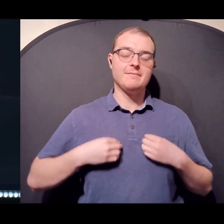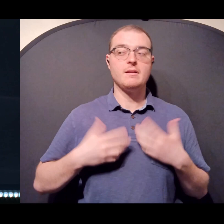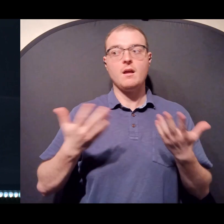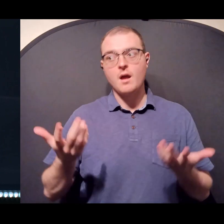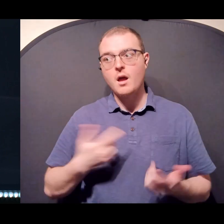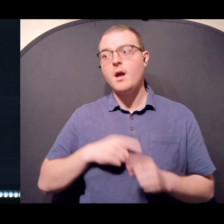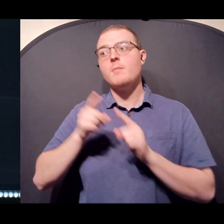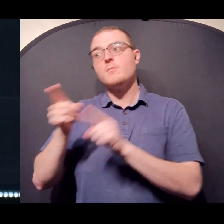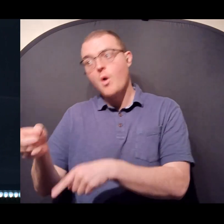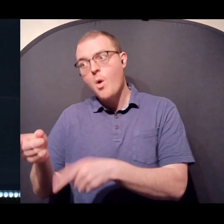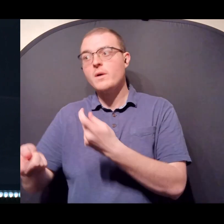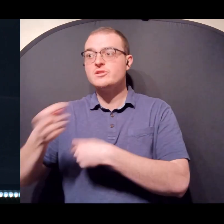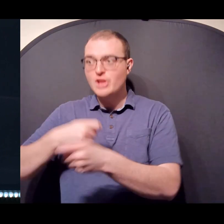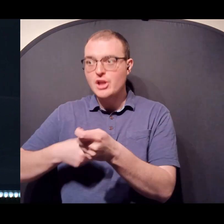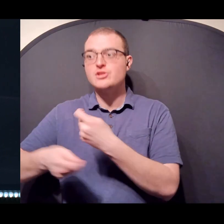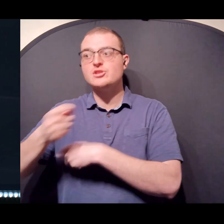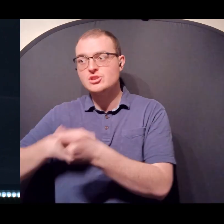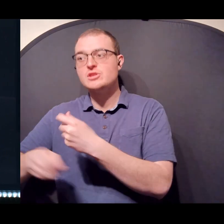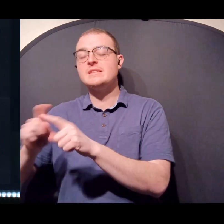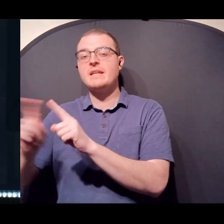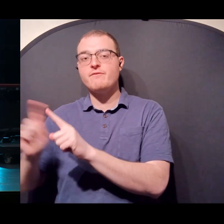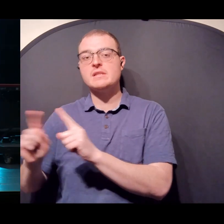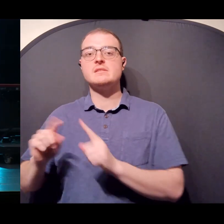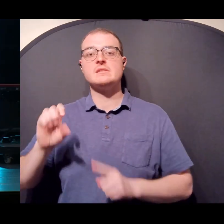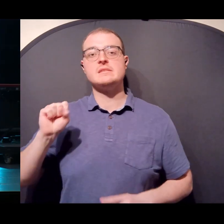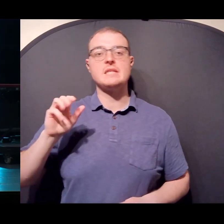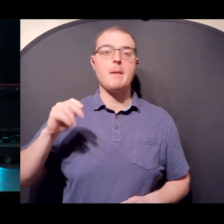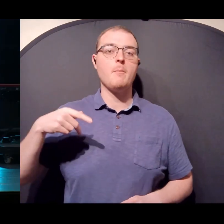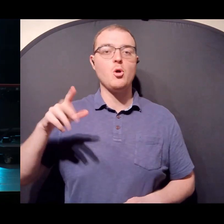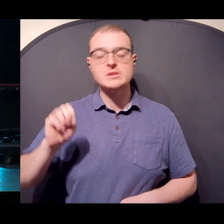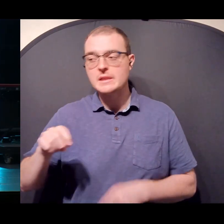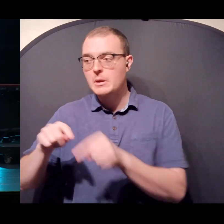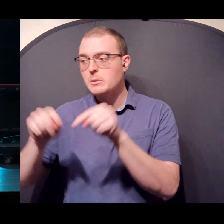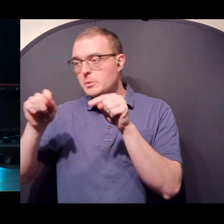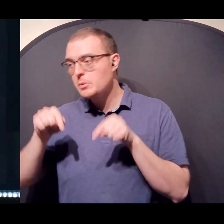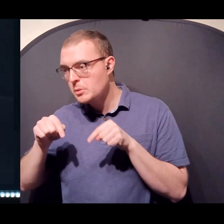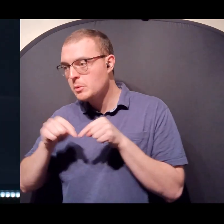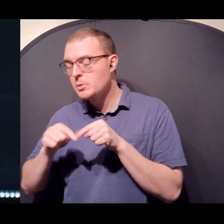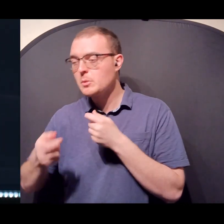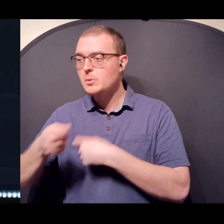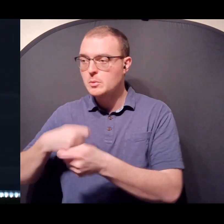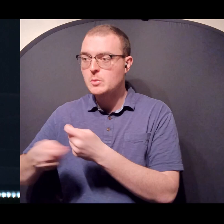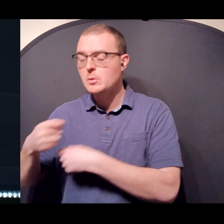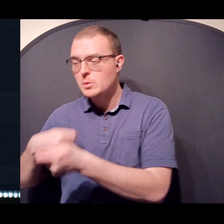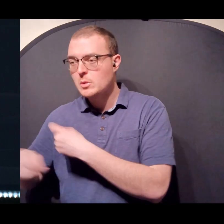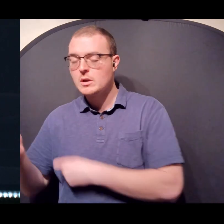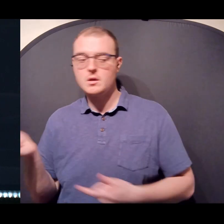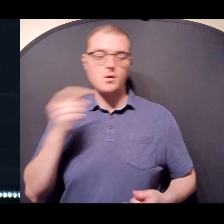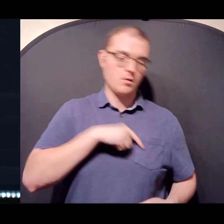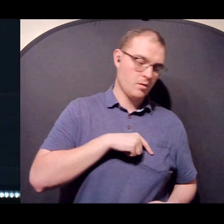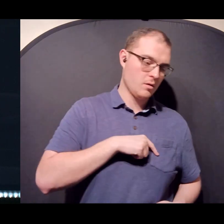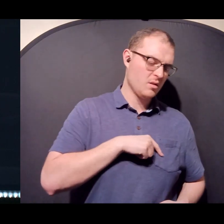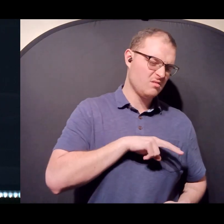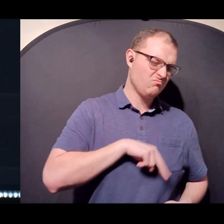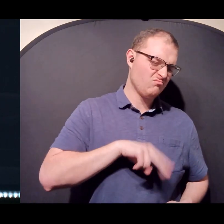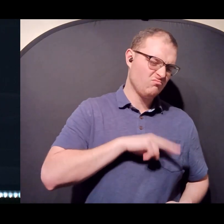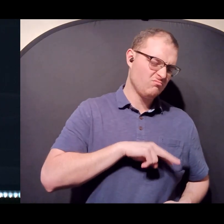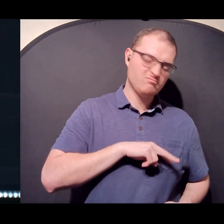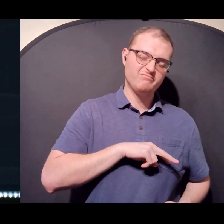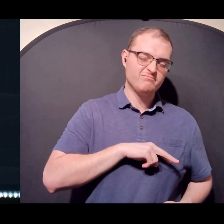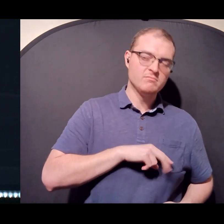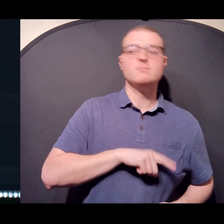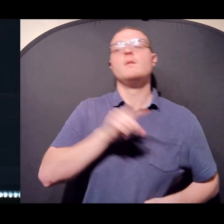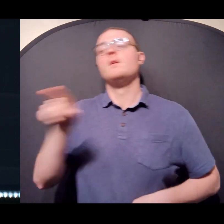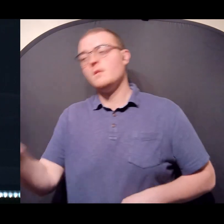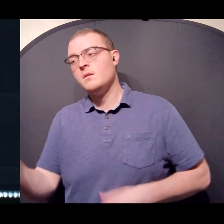me. And so I'm there exchanging the samples, and I'm going home, and if I can be honest with you, it's just a lot of pressure,